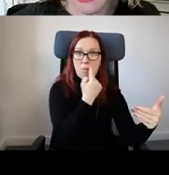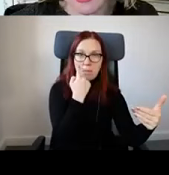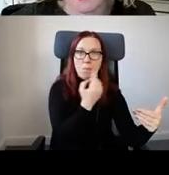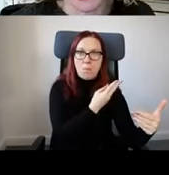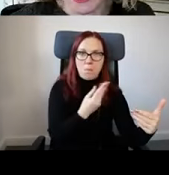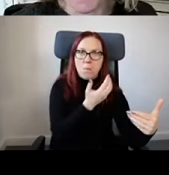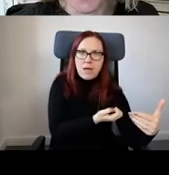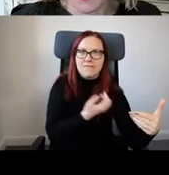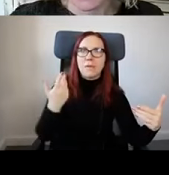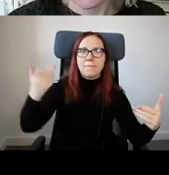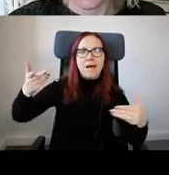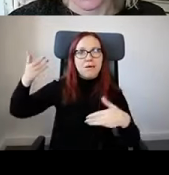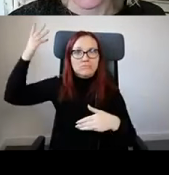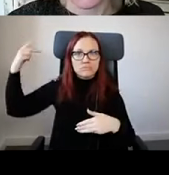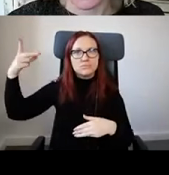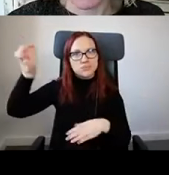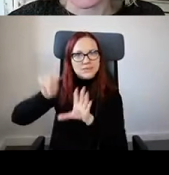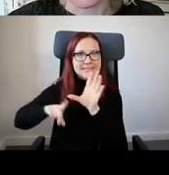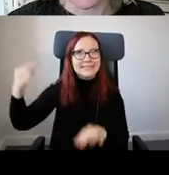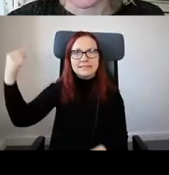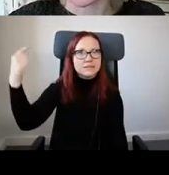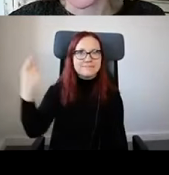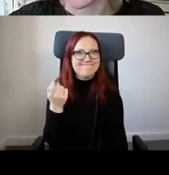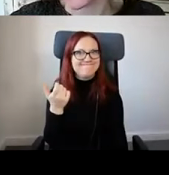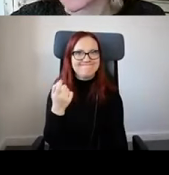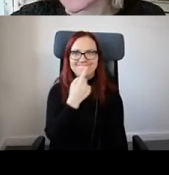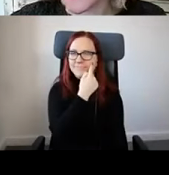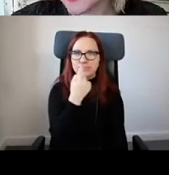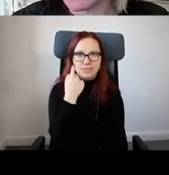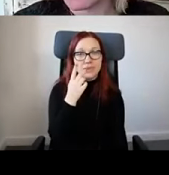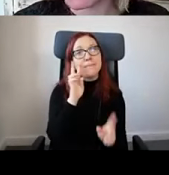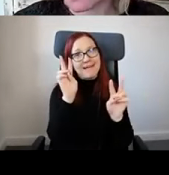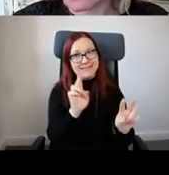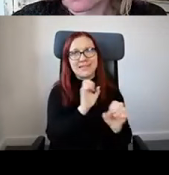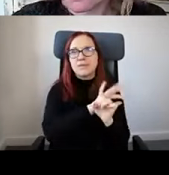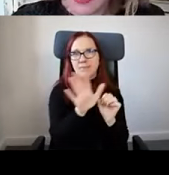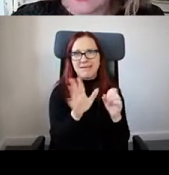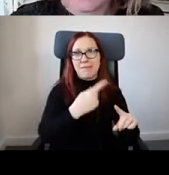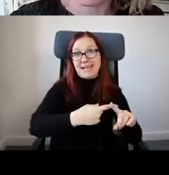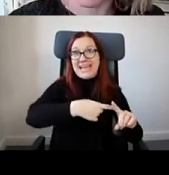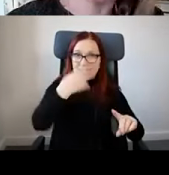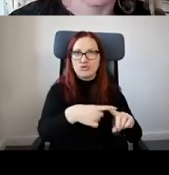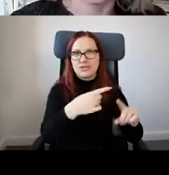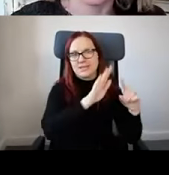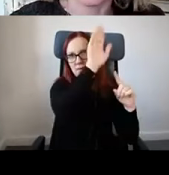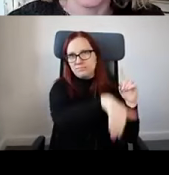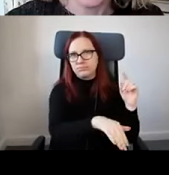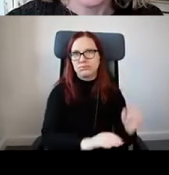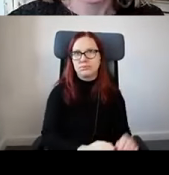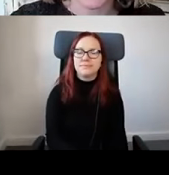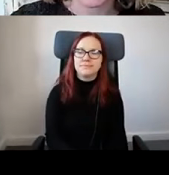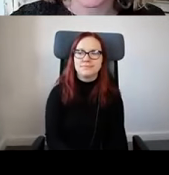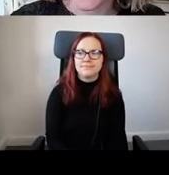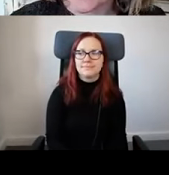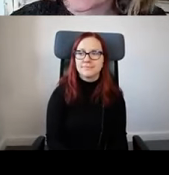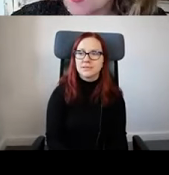to be that you know, the pandemic has increased that. Yeah. And I think, well, just